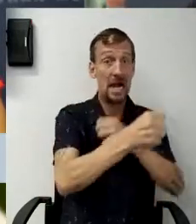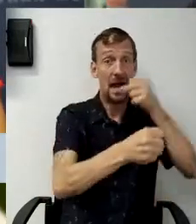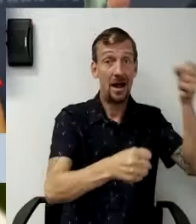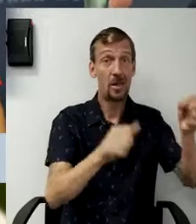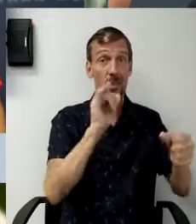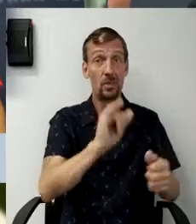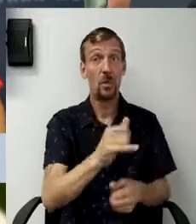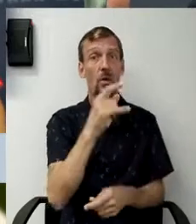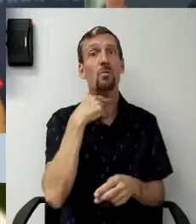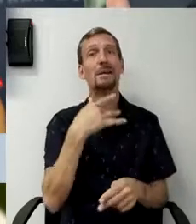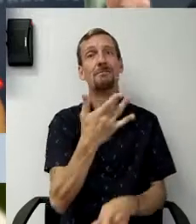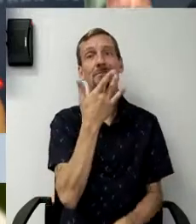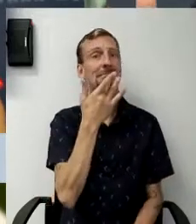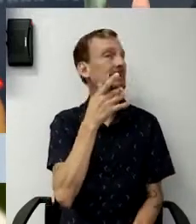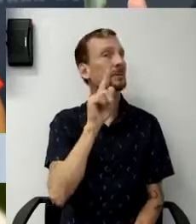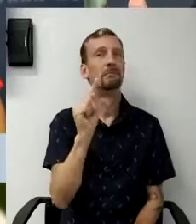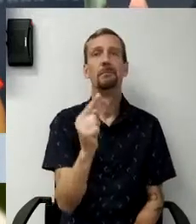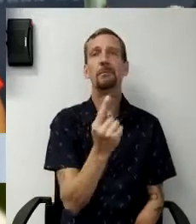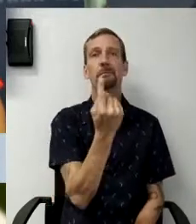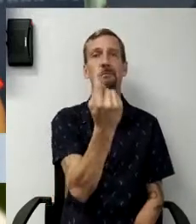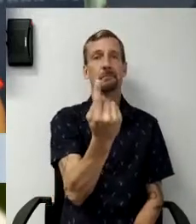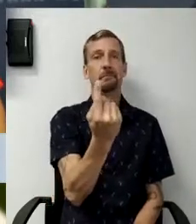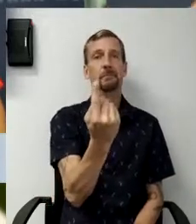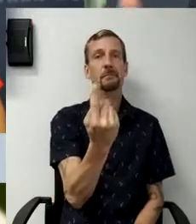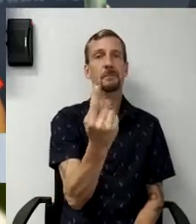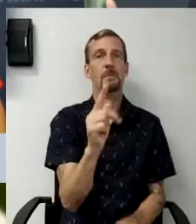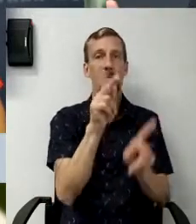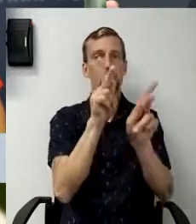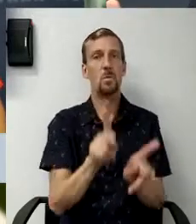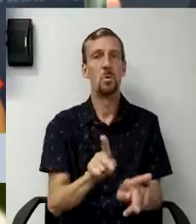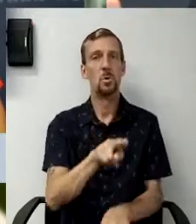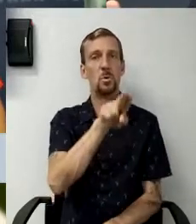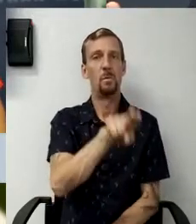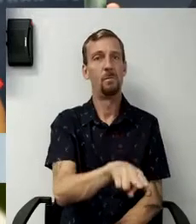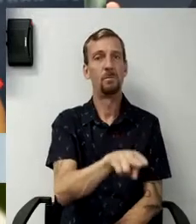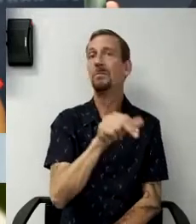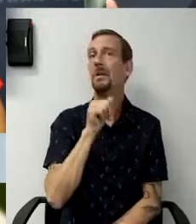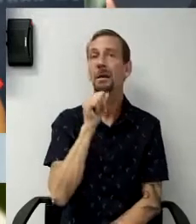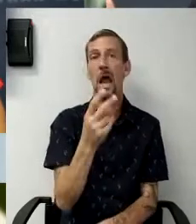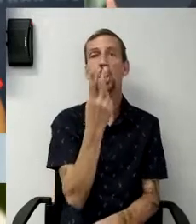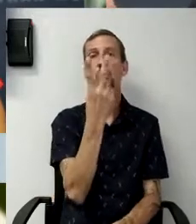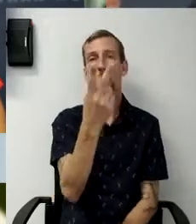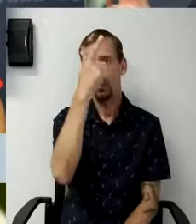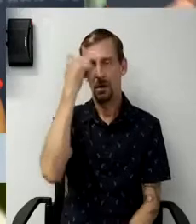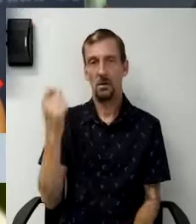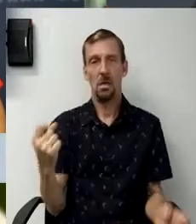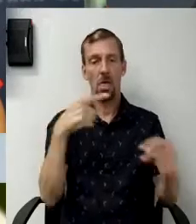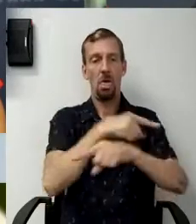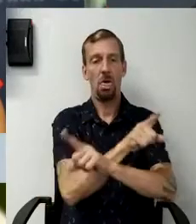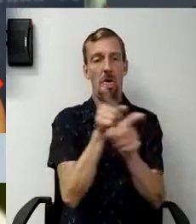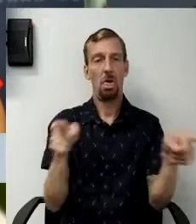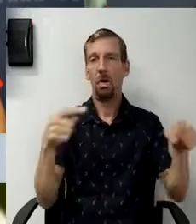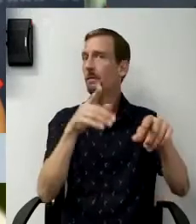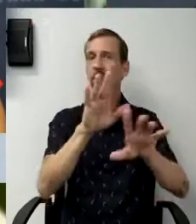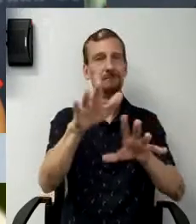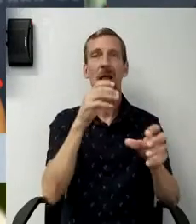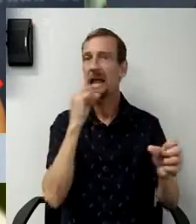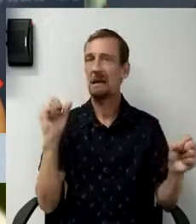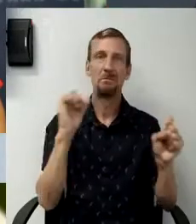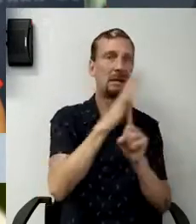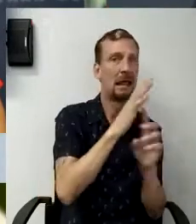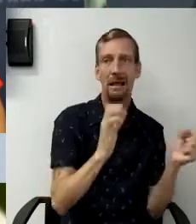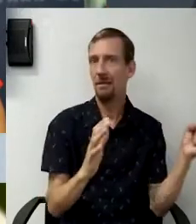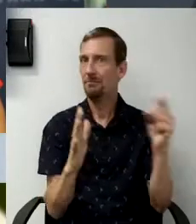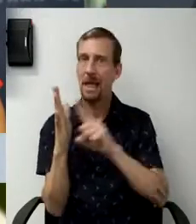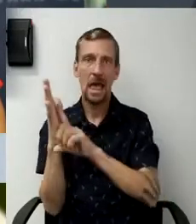to use single occupancy only, so we can really isolate and not cross-contaminate patients. So staying single